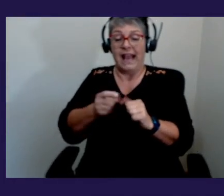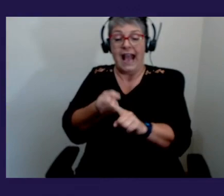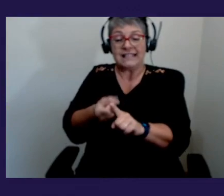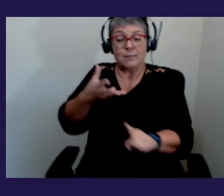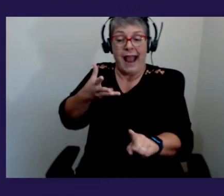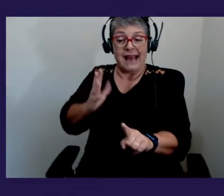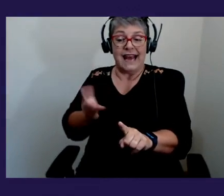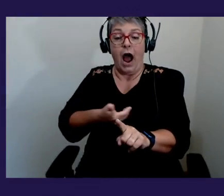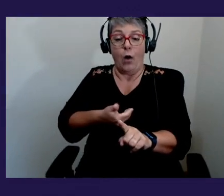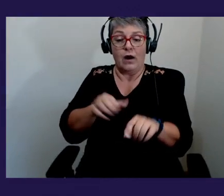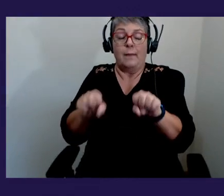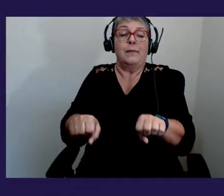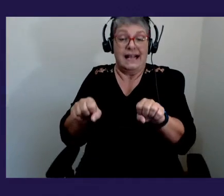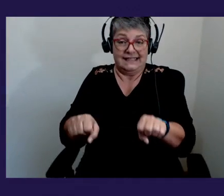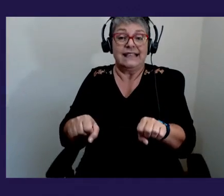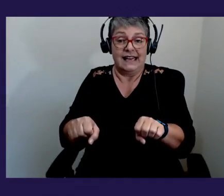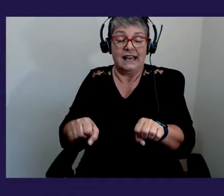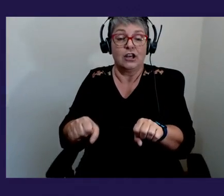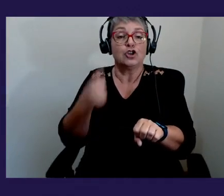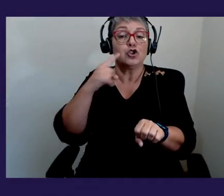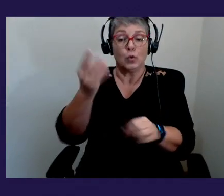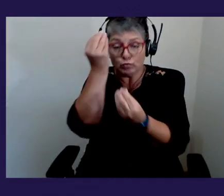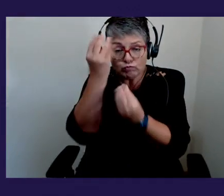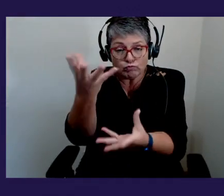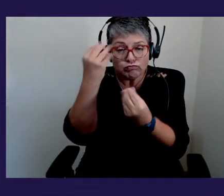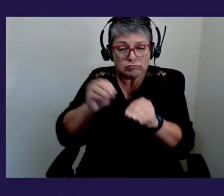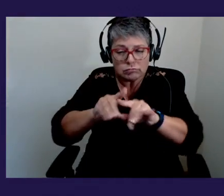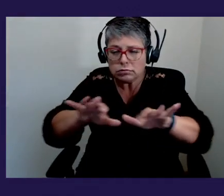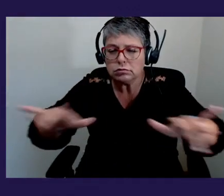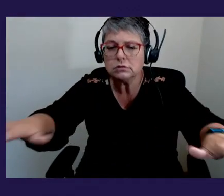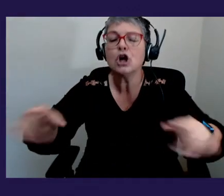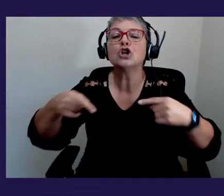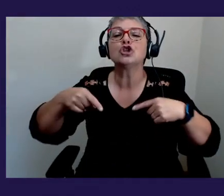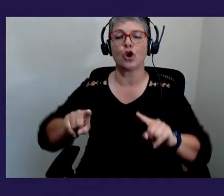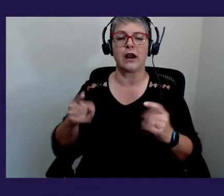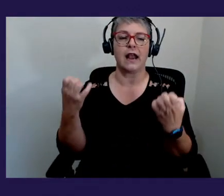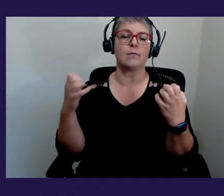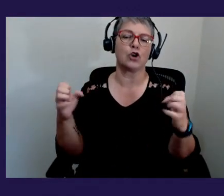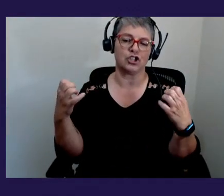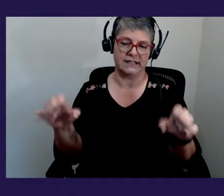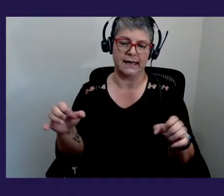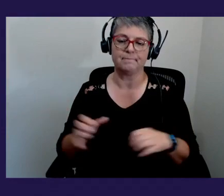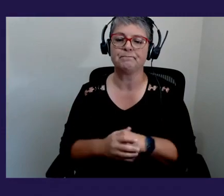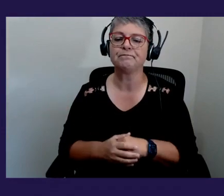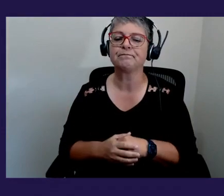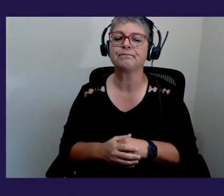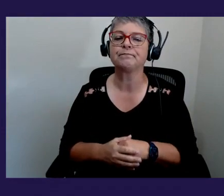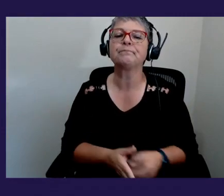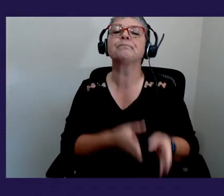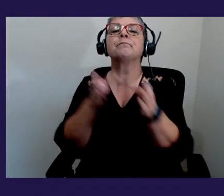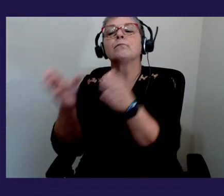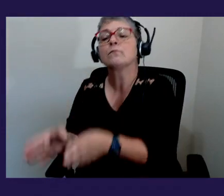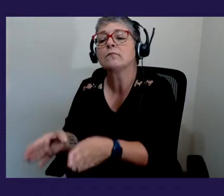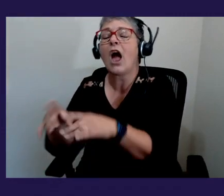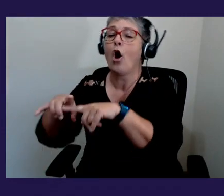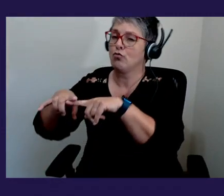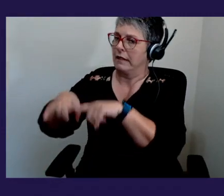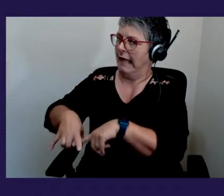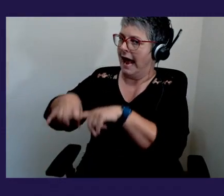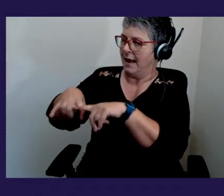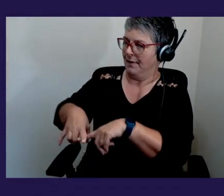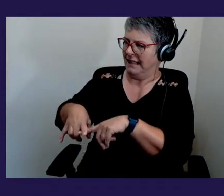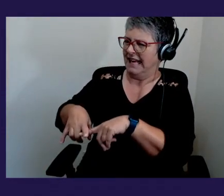any type of an emergency. Reliability is another key component of trust, and one of the